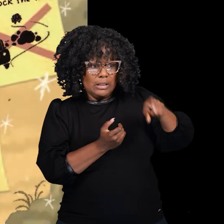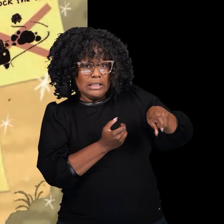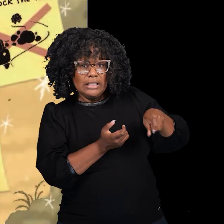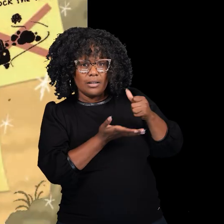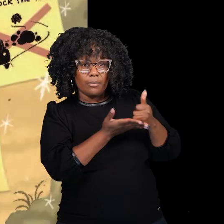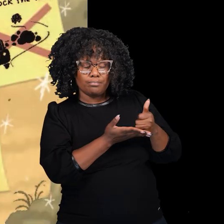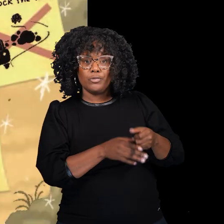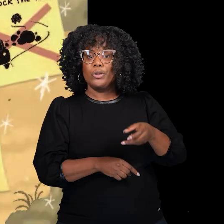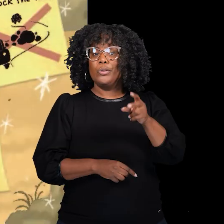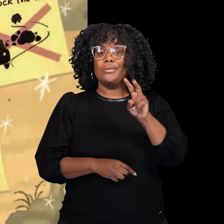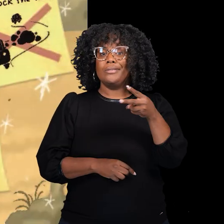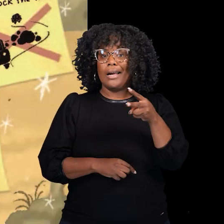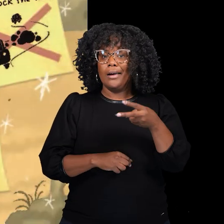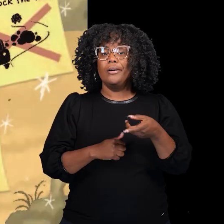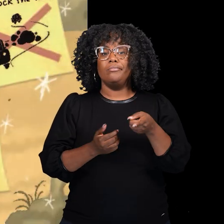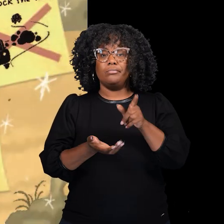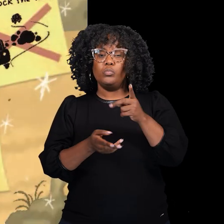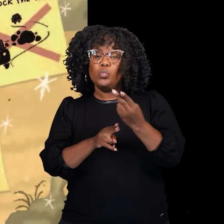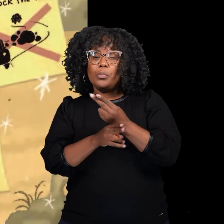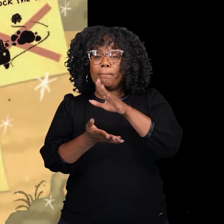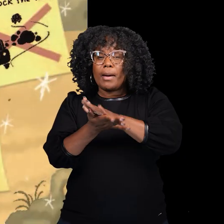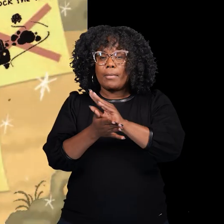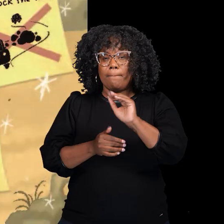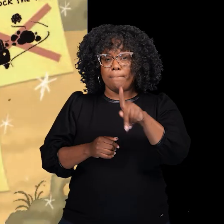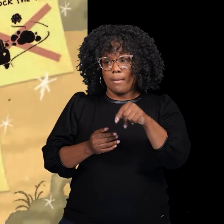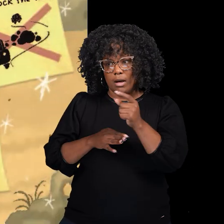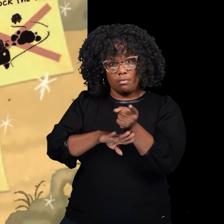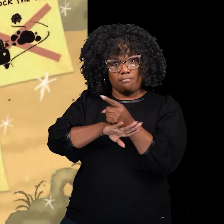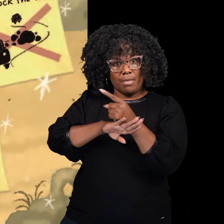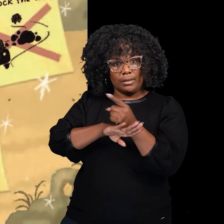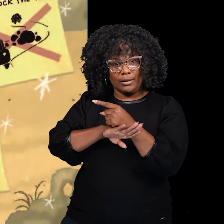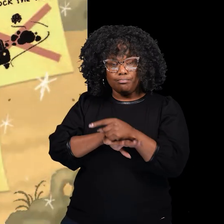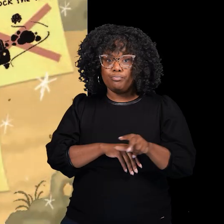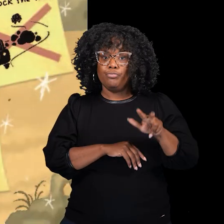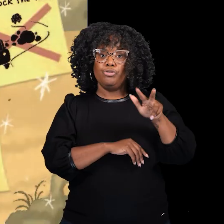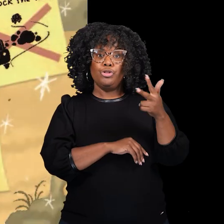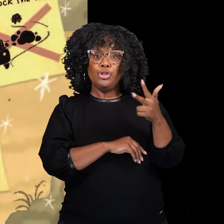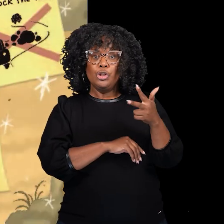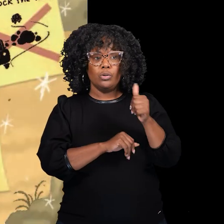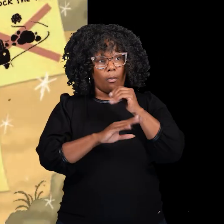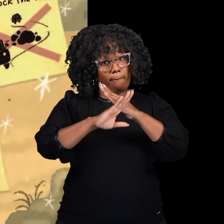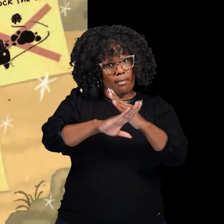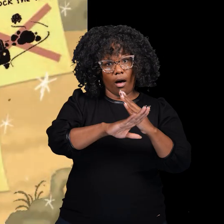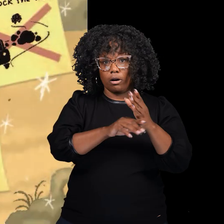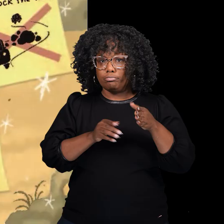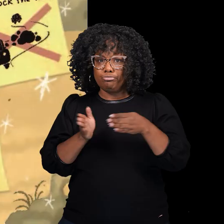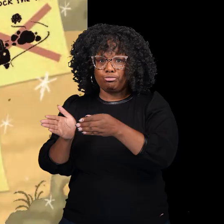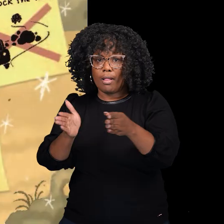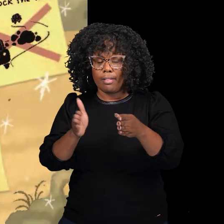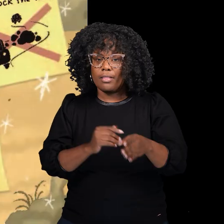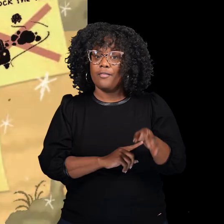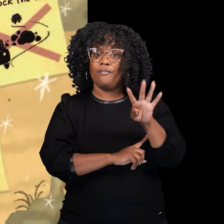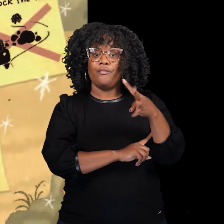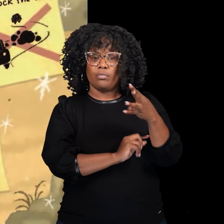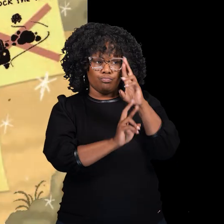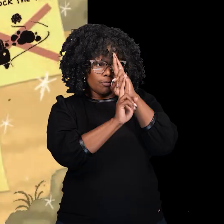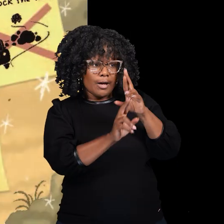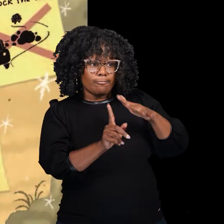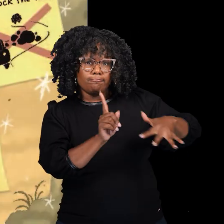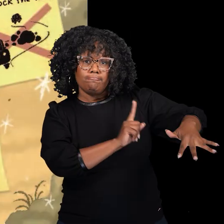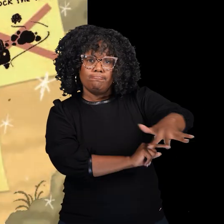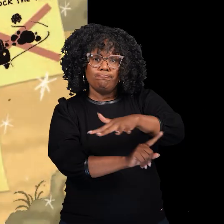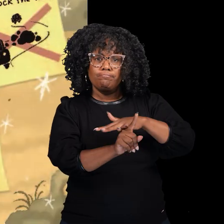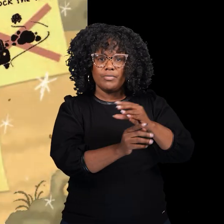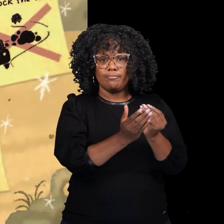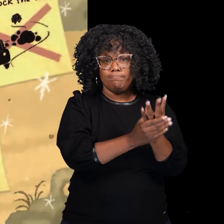need. 2. Use only paper maps and a compass. 3. Don't block the trail. 4.